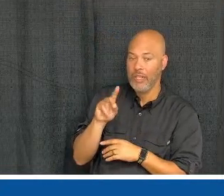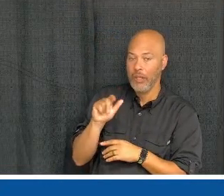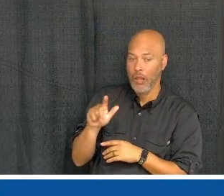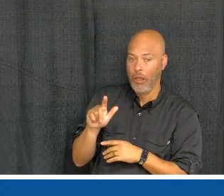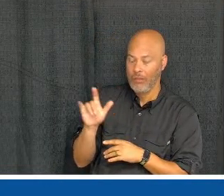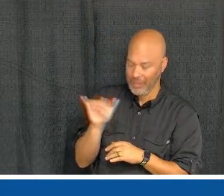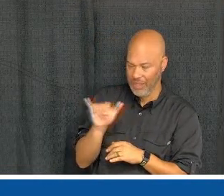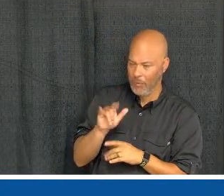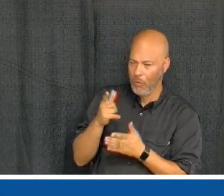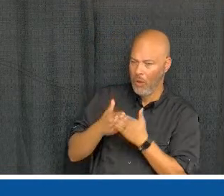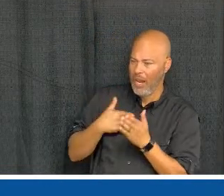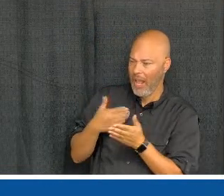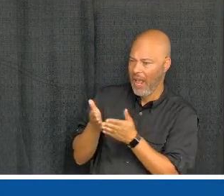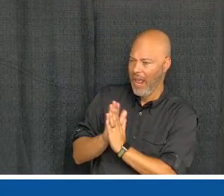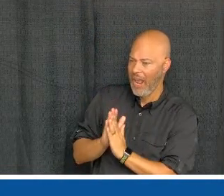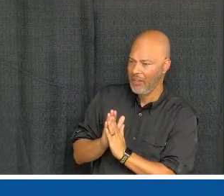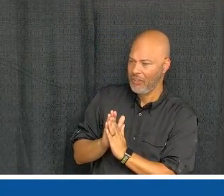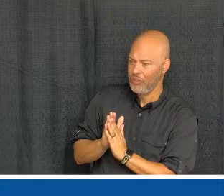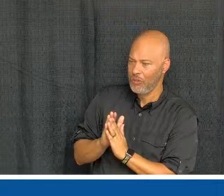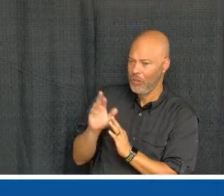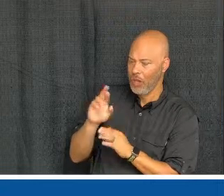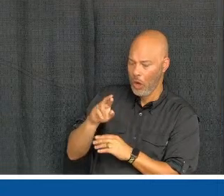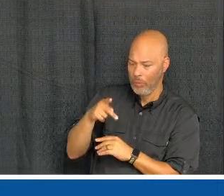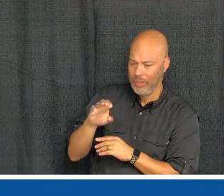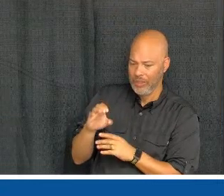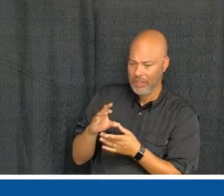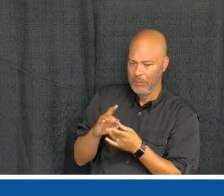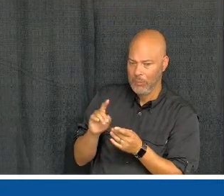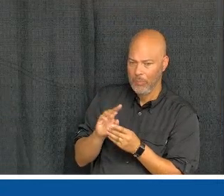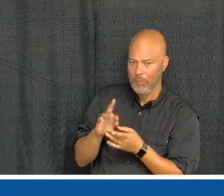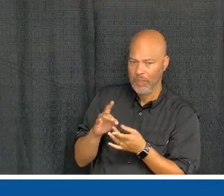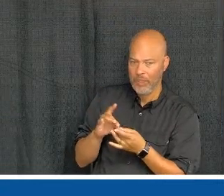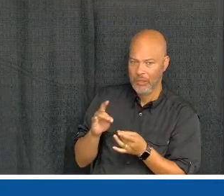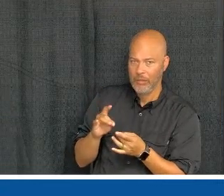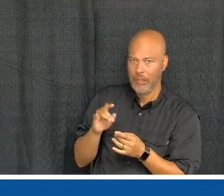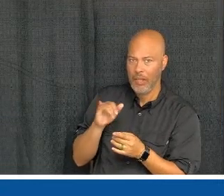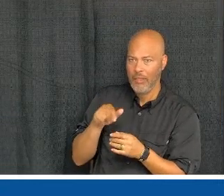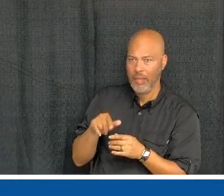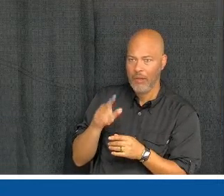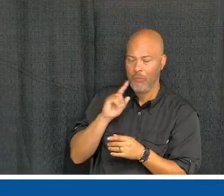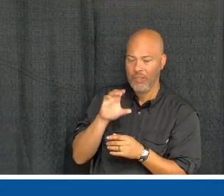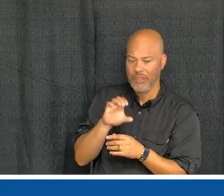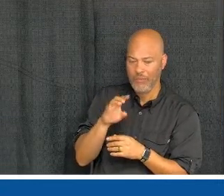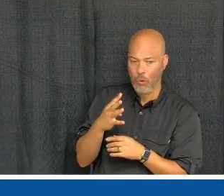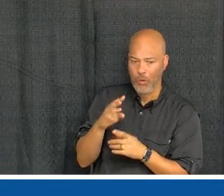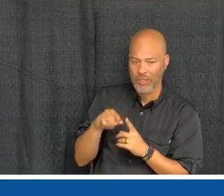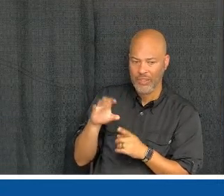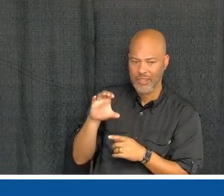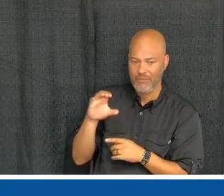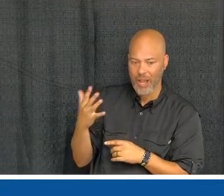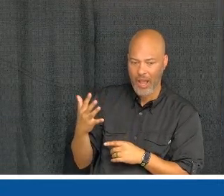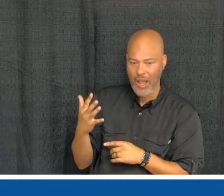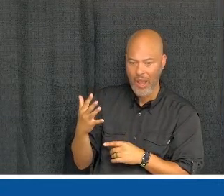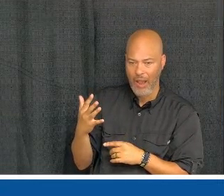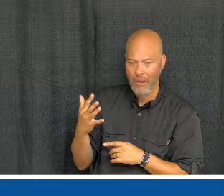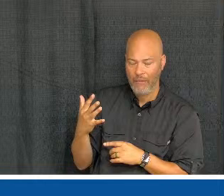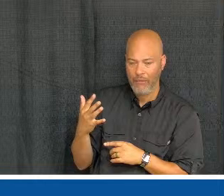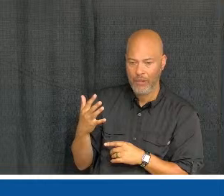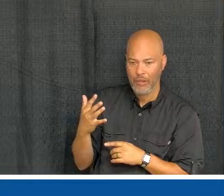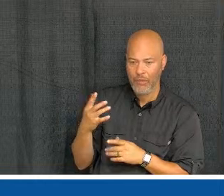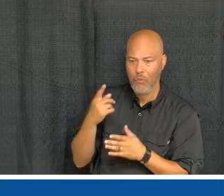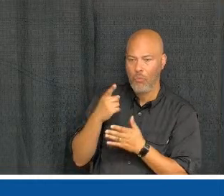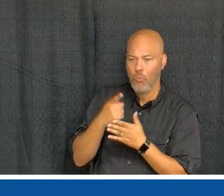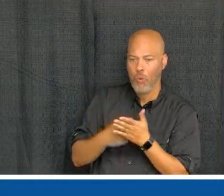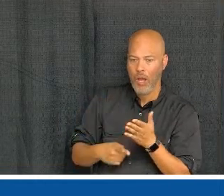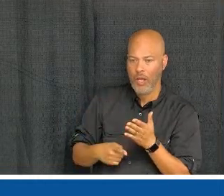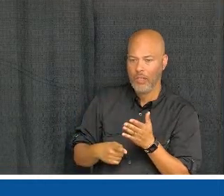similar to what I asked you in the Regional Planning Commission meeting, being as this is going from C4 to C5, what,